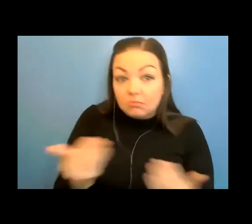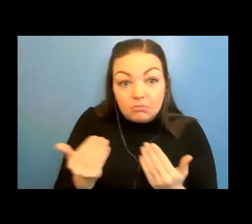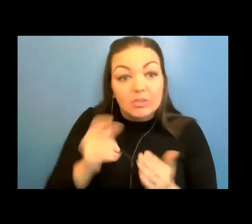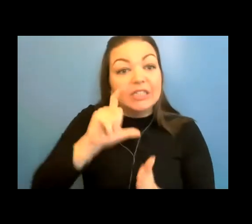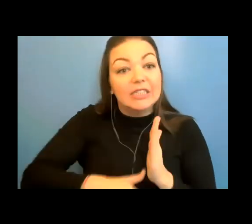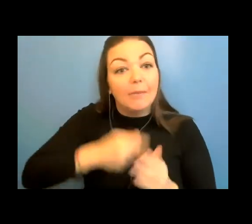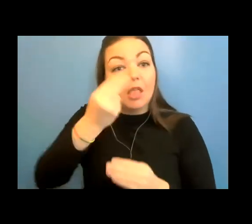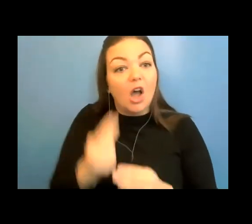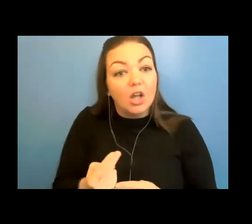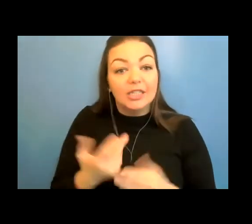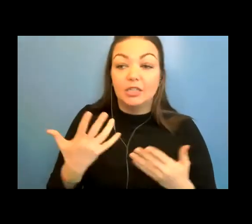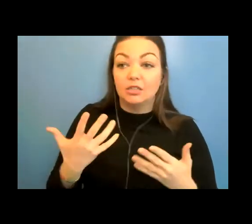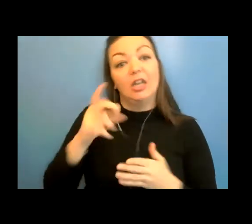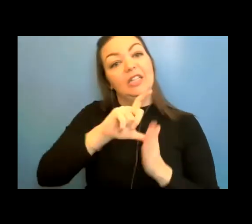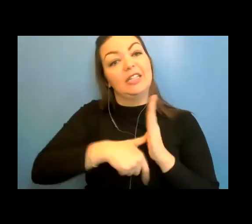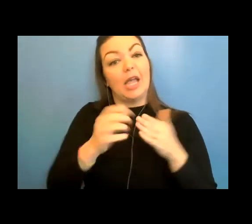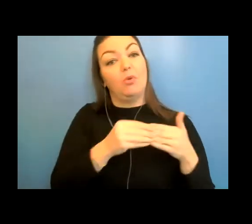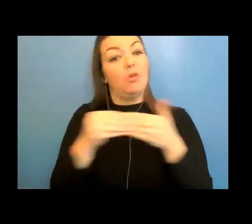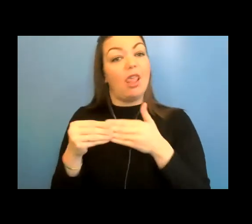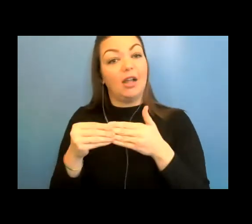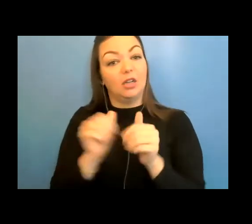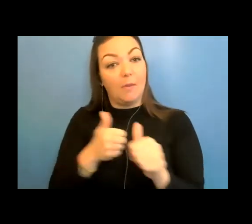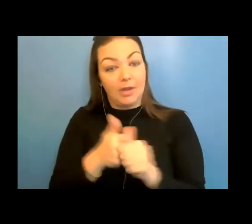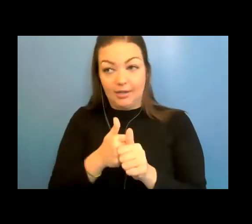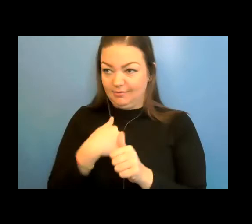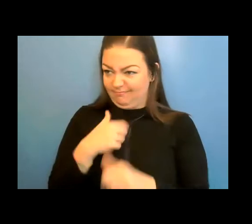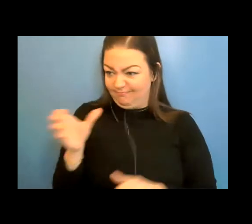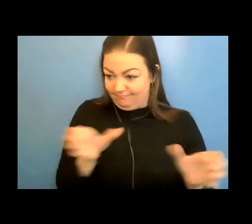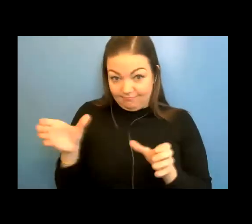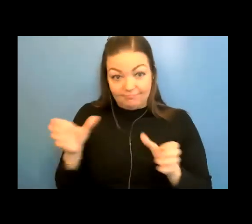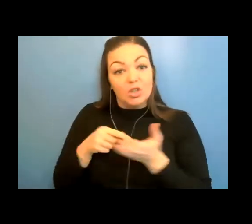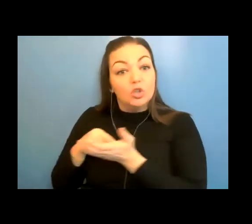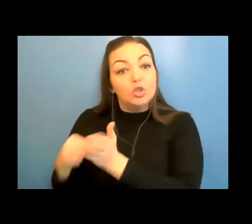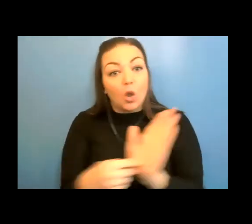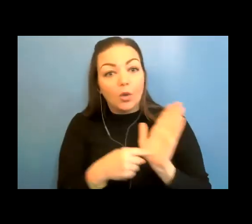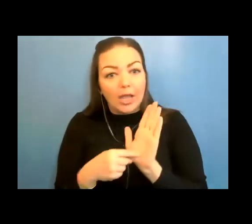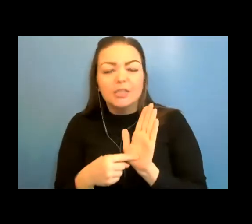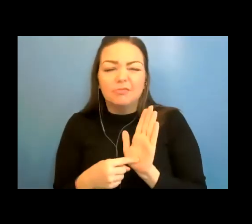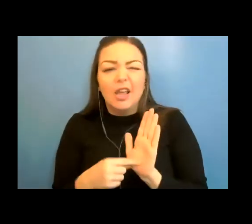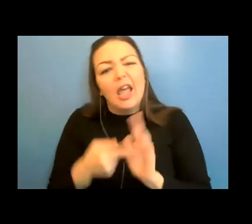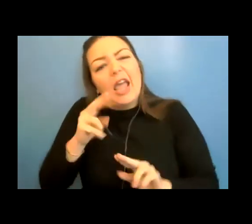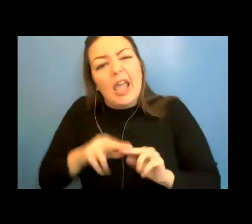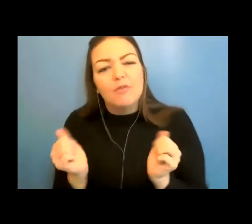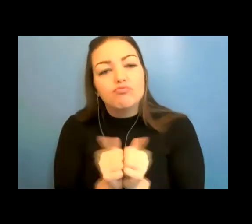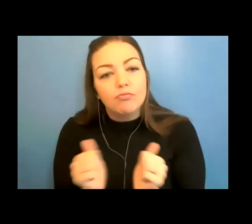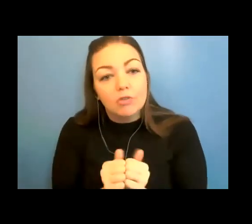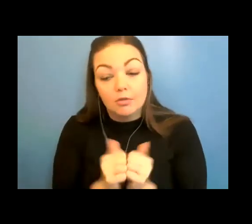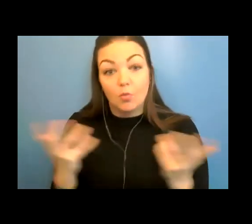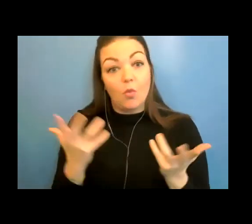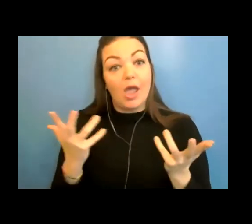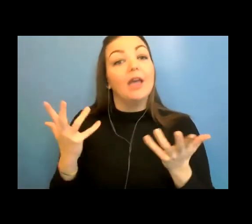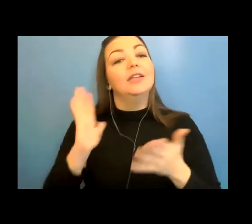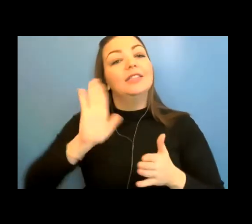companies, typically culminating in the artist showcasing most of that work, where it's appropriate, at the Southbank Centre's Unlimited